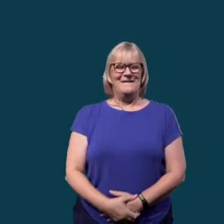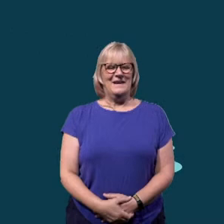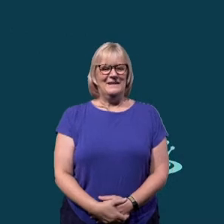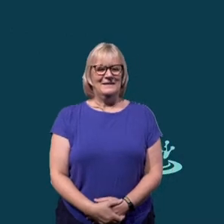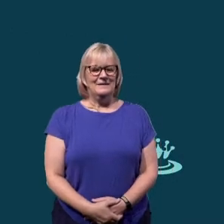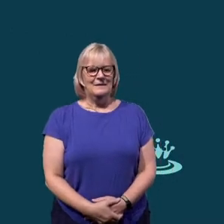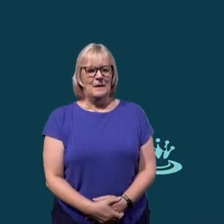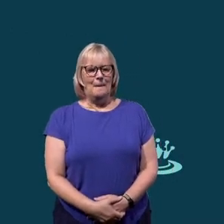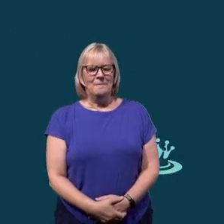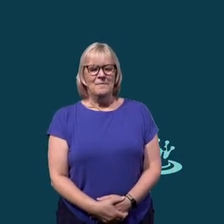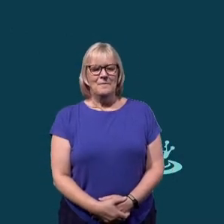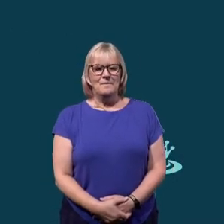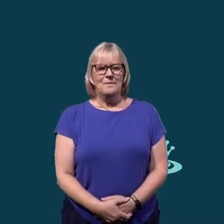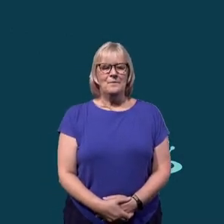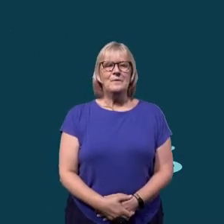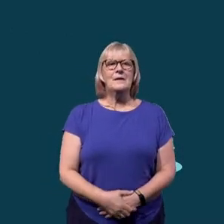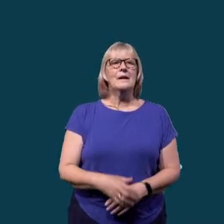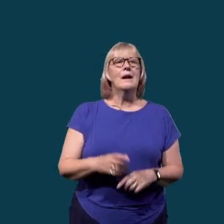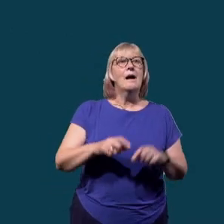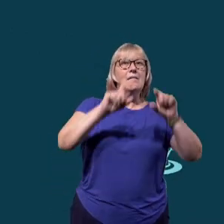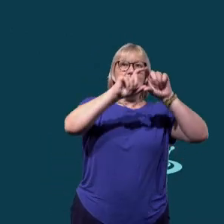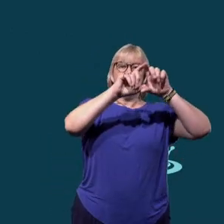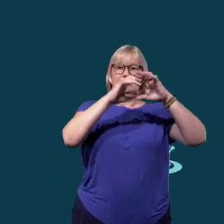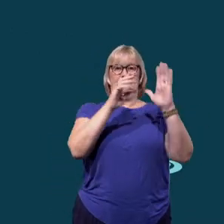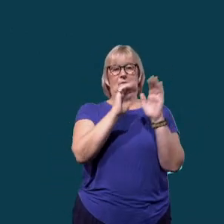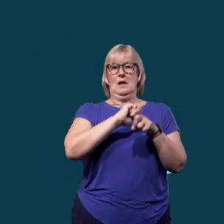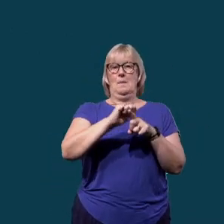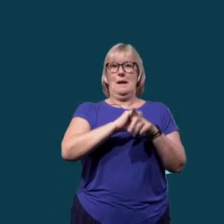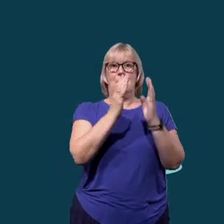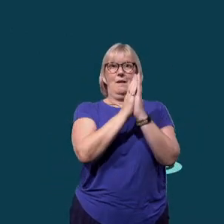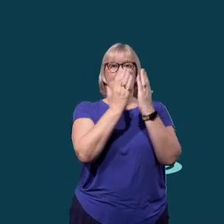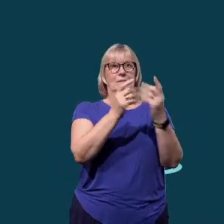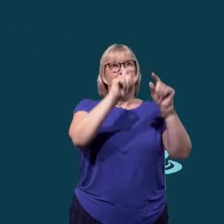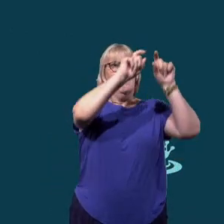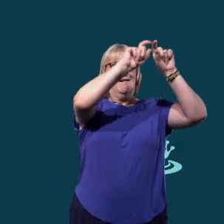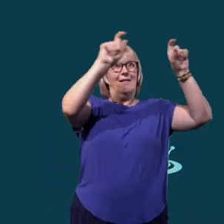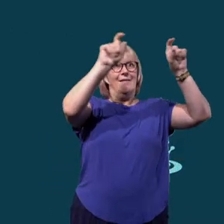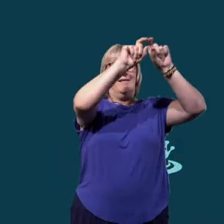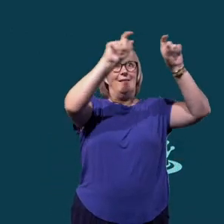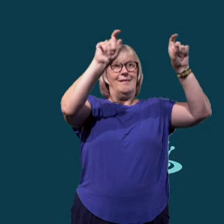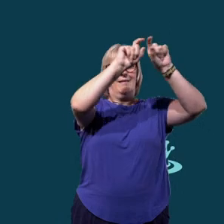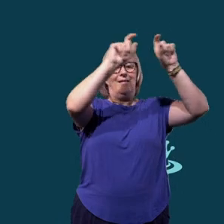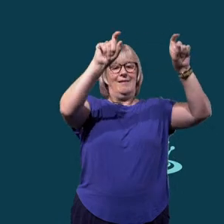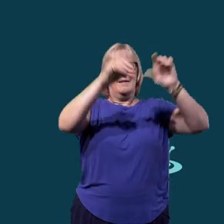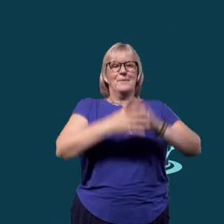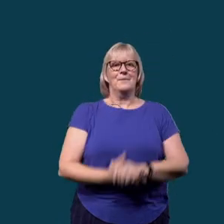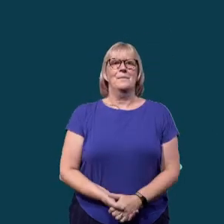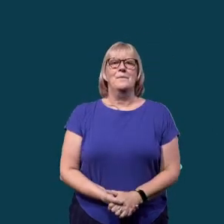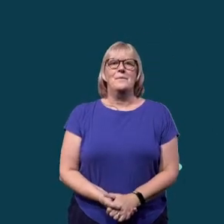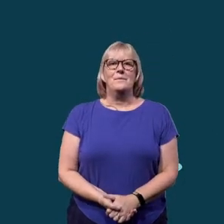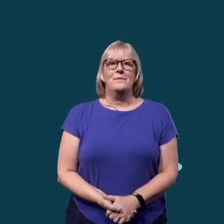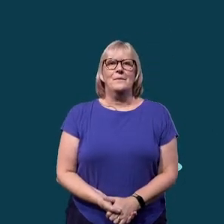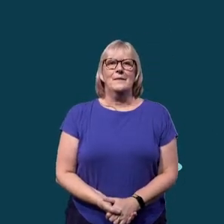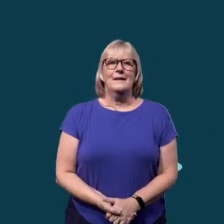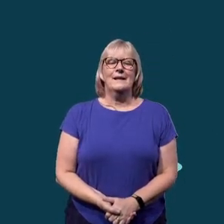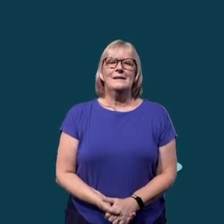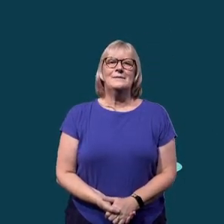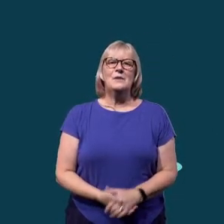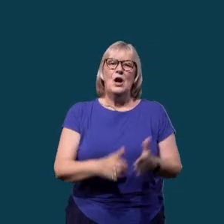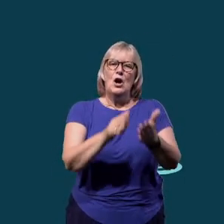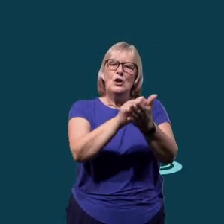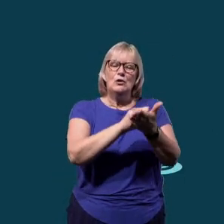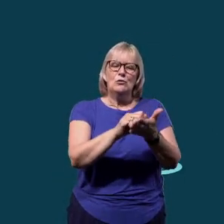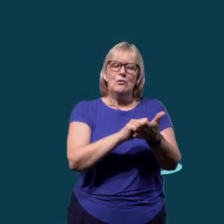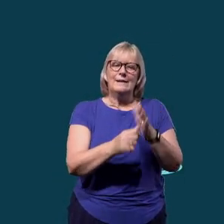you could write over the top of Mark's gospel, if you've got your Bible there, write it in, or write it into the person's Bible next to you. That'll annoy them, but they'll never forget it.